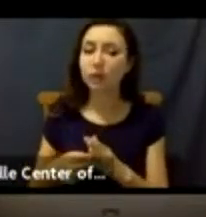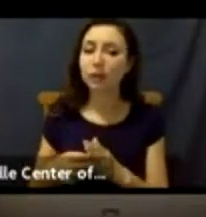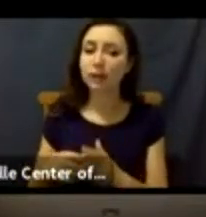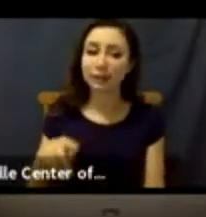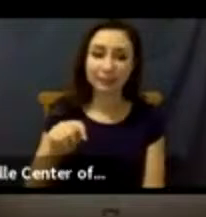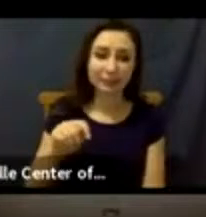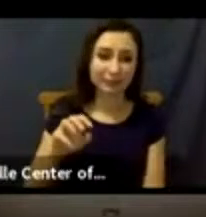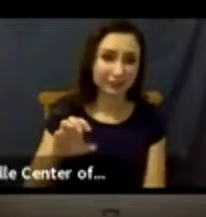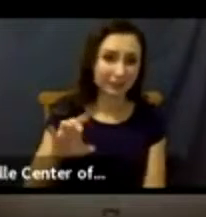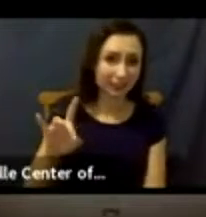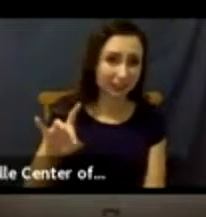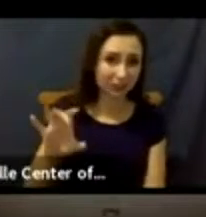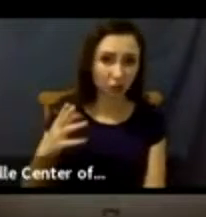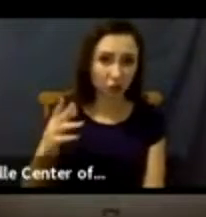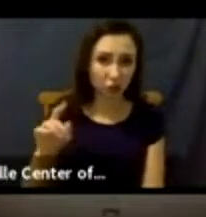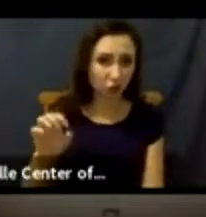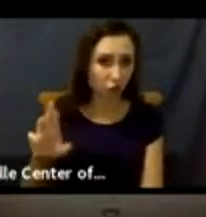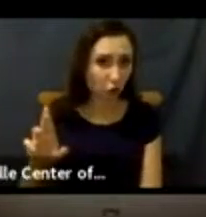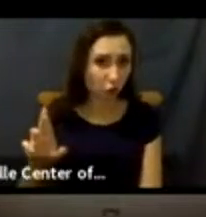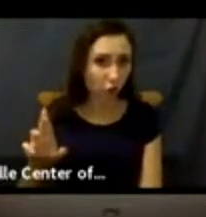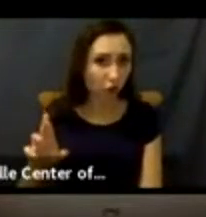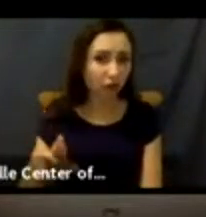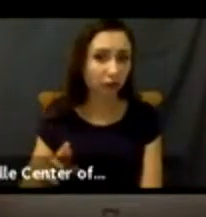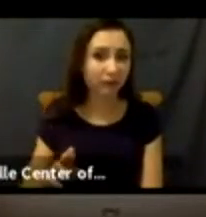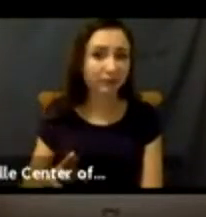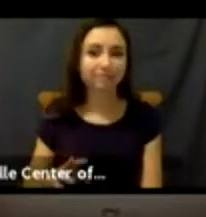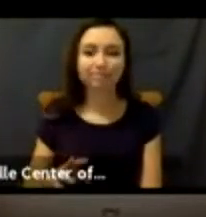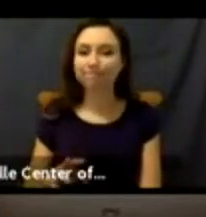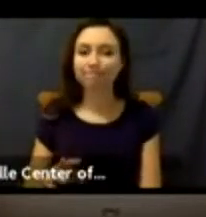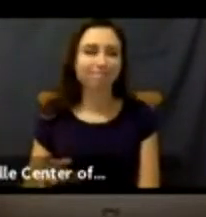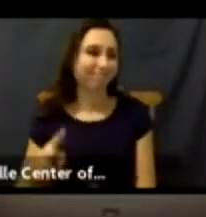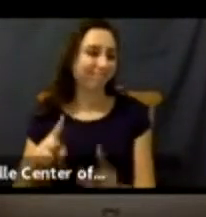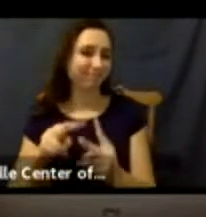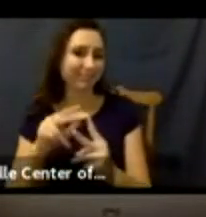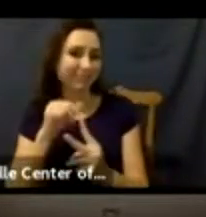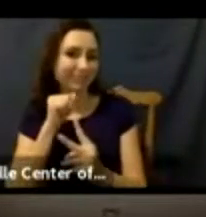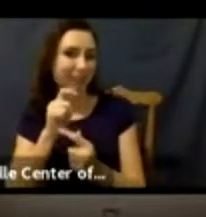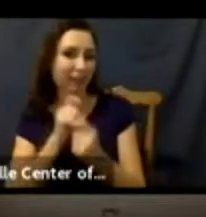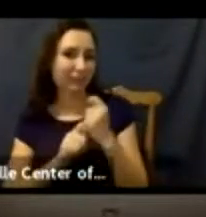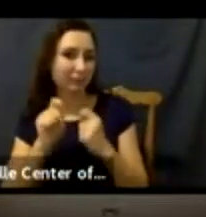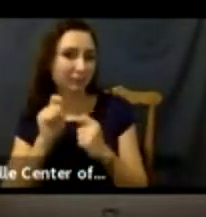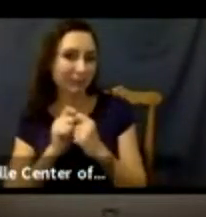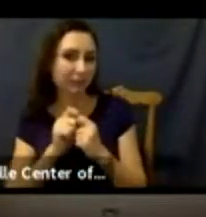TCA? Is it the charter? Well, neither specifically addressed